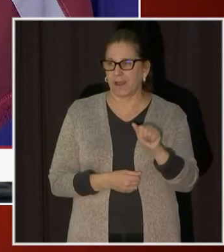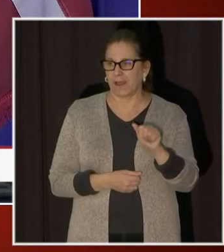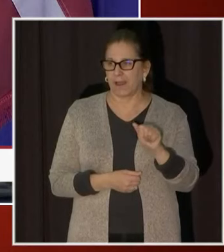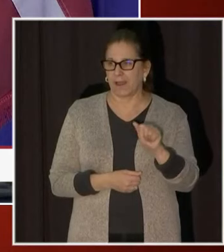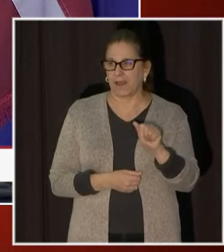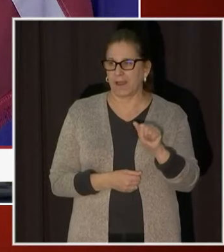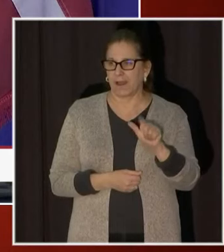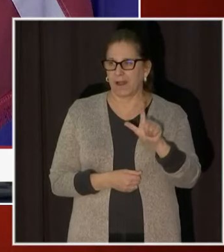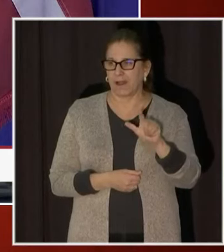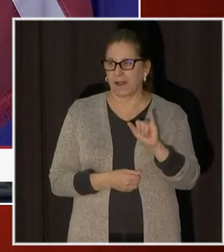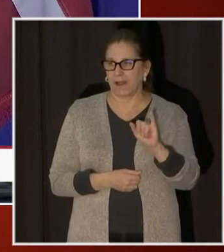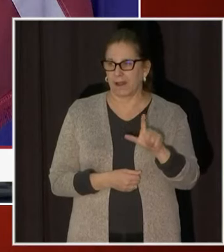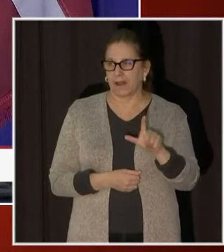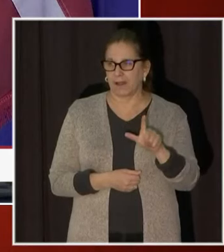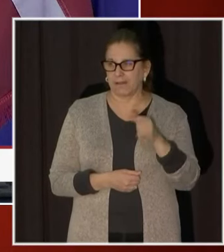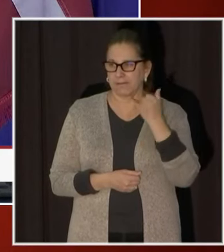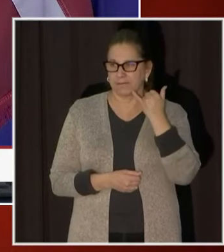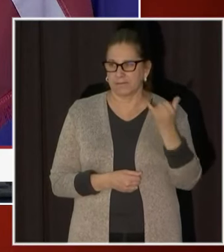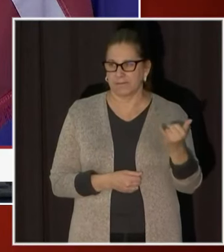the numbers.